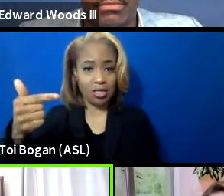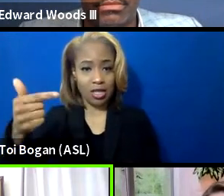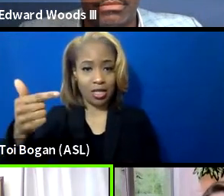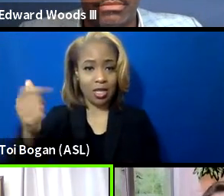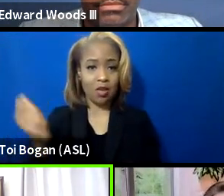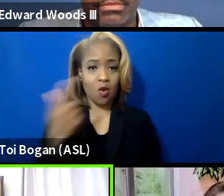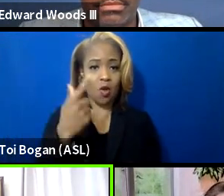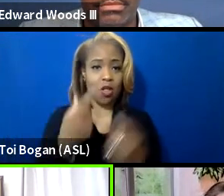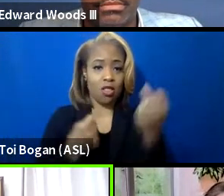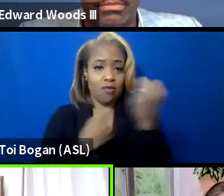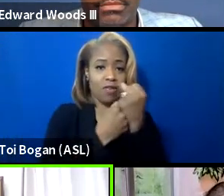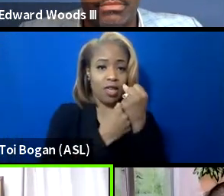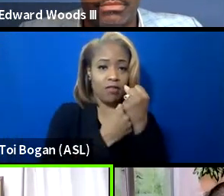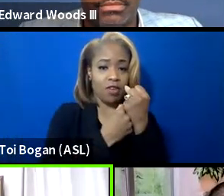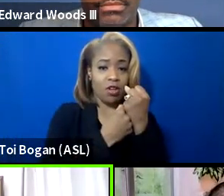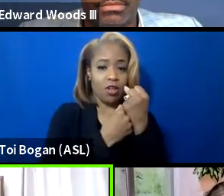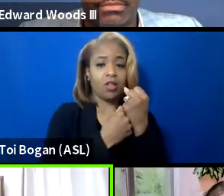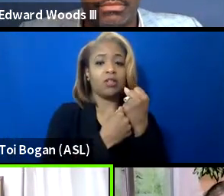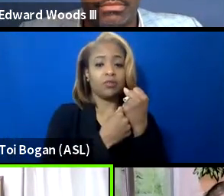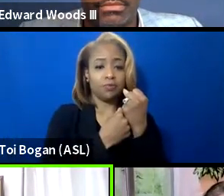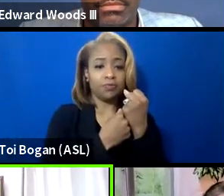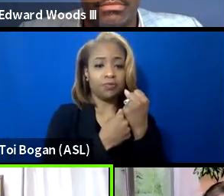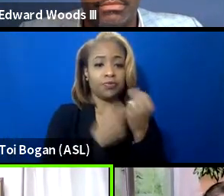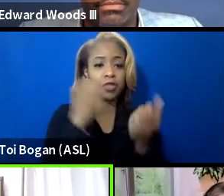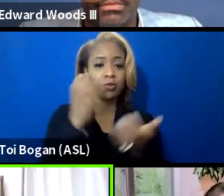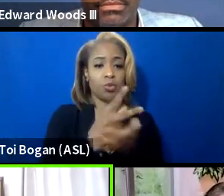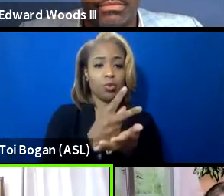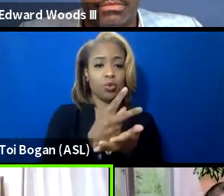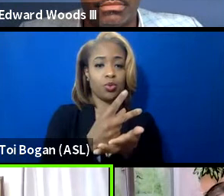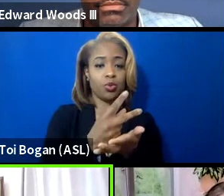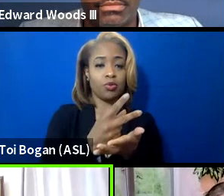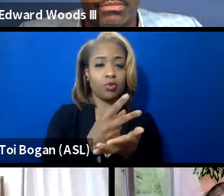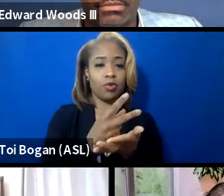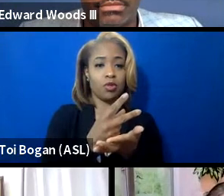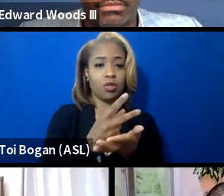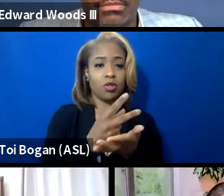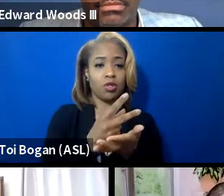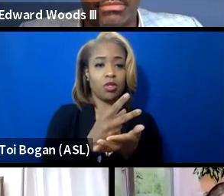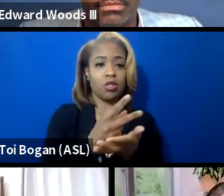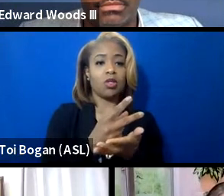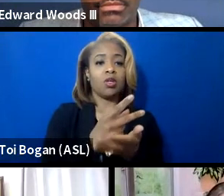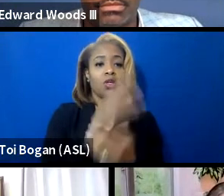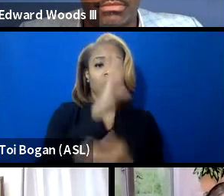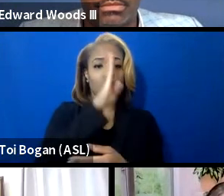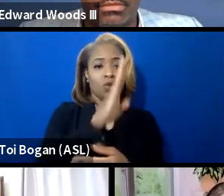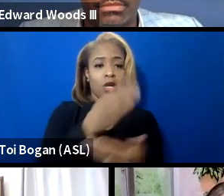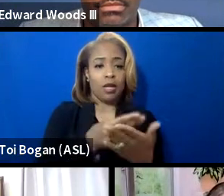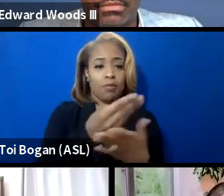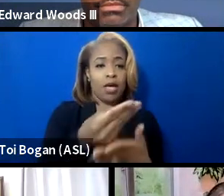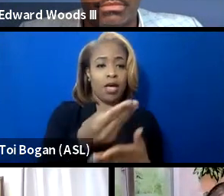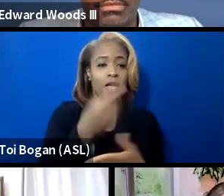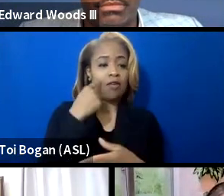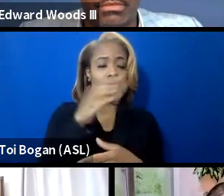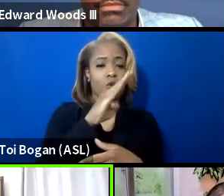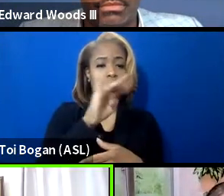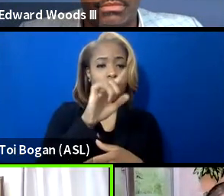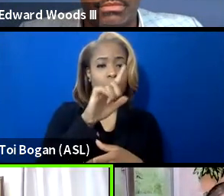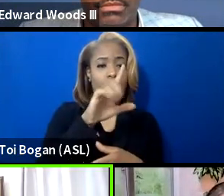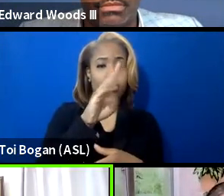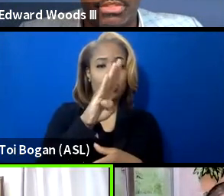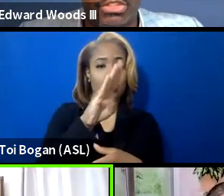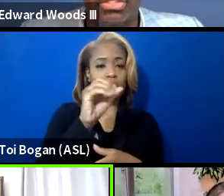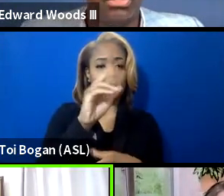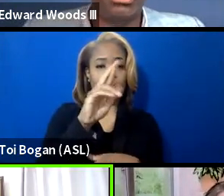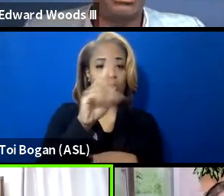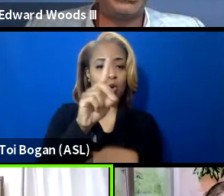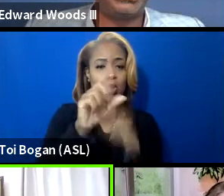All those in favor of us approving the direct buys for billboard advertising totaling up to